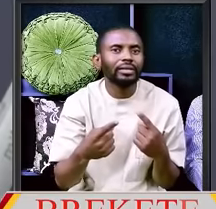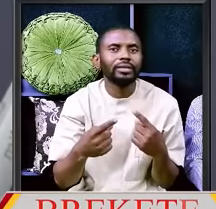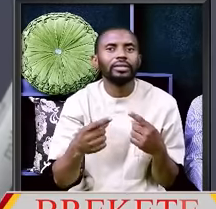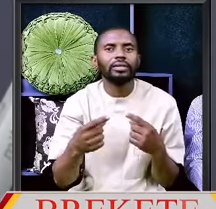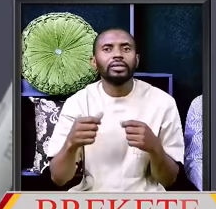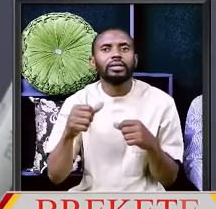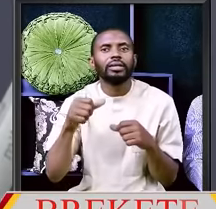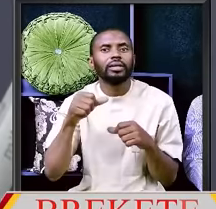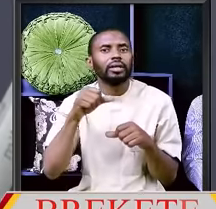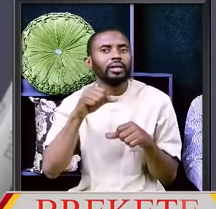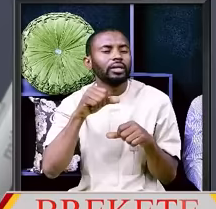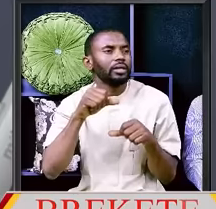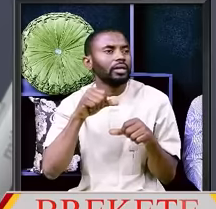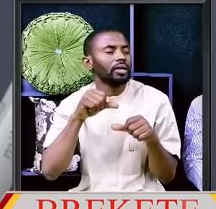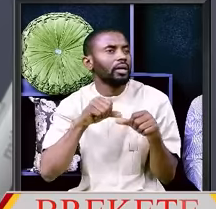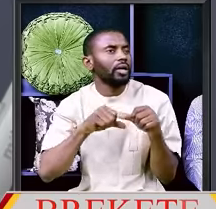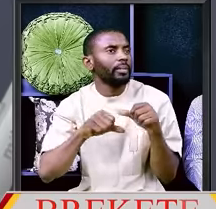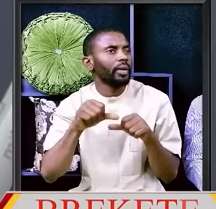daughter-in-law.